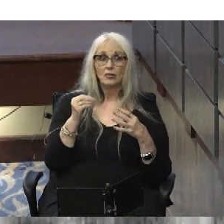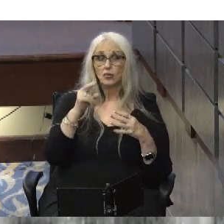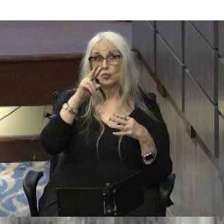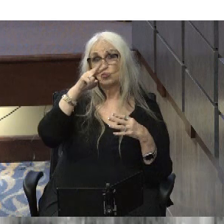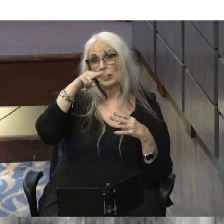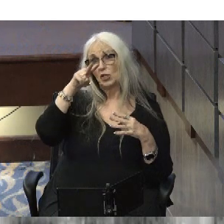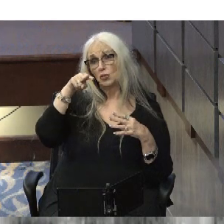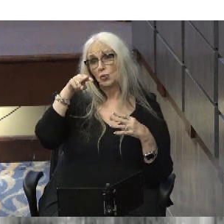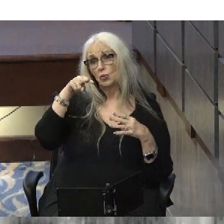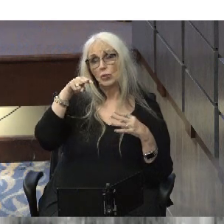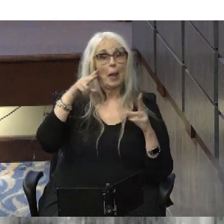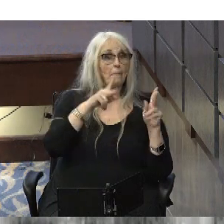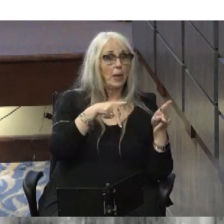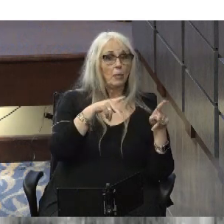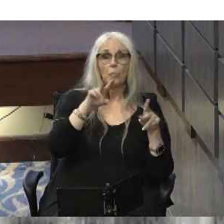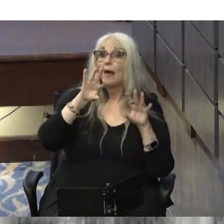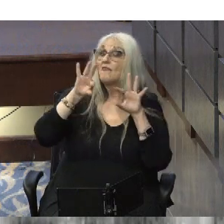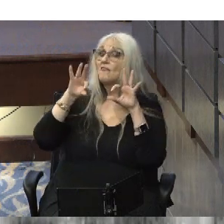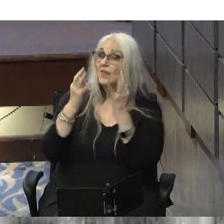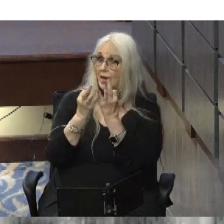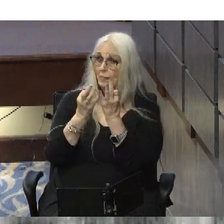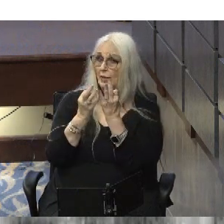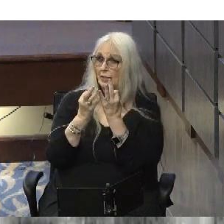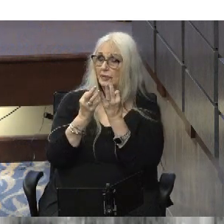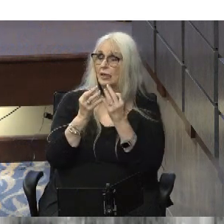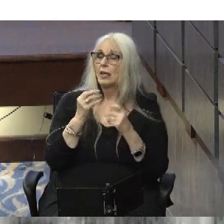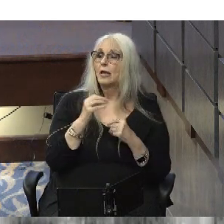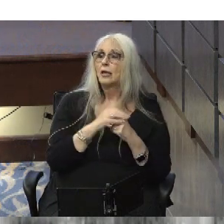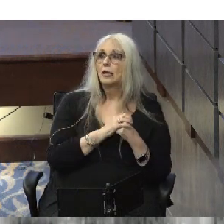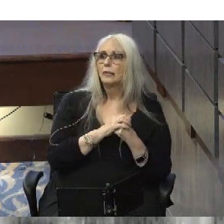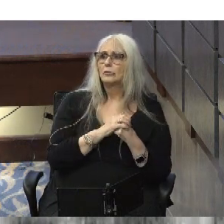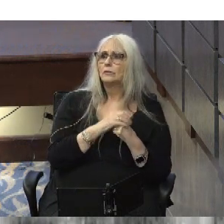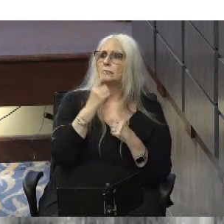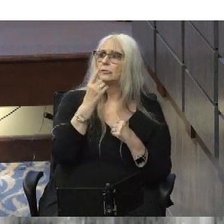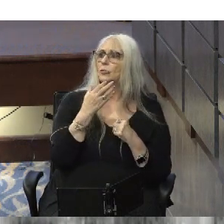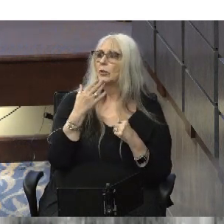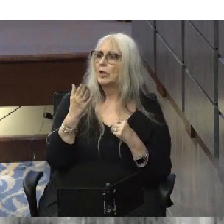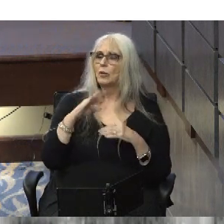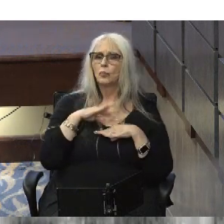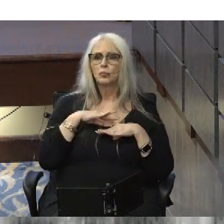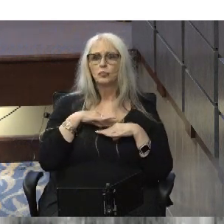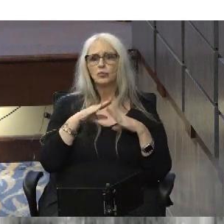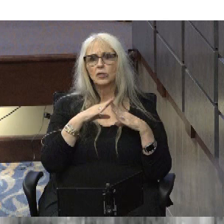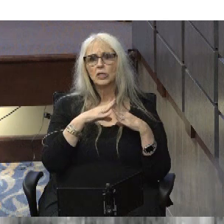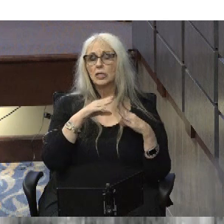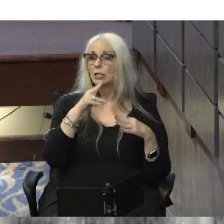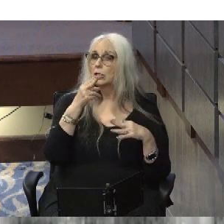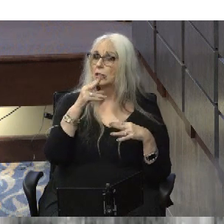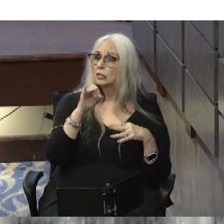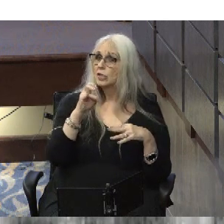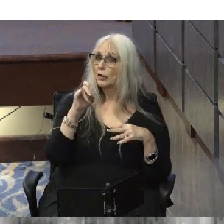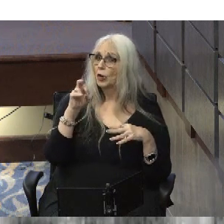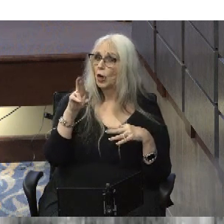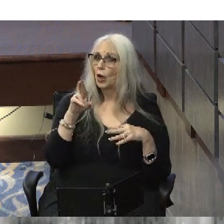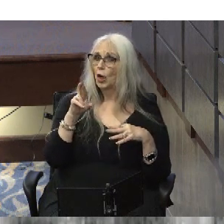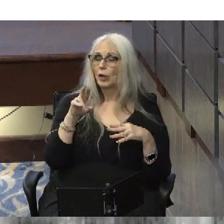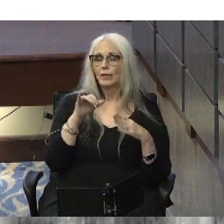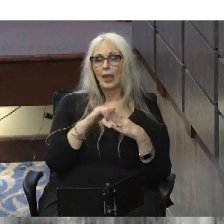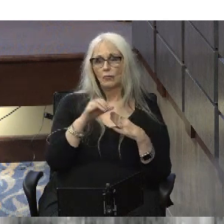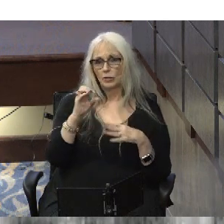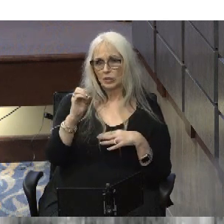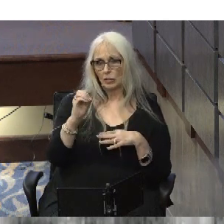22 families or households, if you will. And one thing that we were pleased to see is that the unsheltered homeless families was 0 on